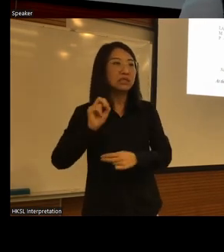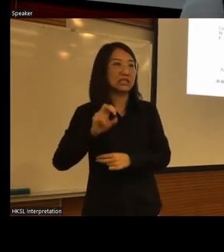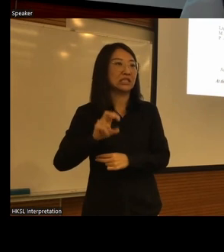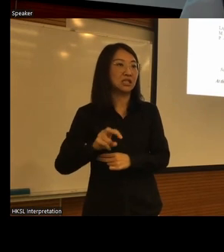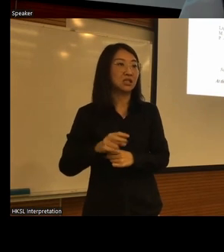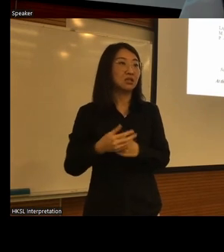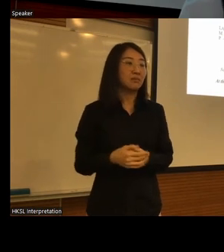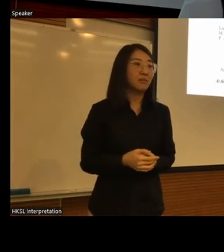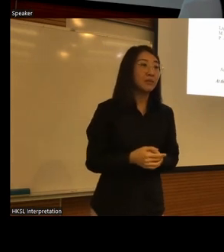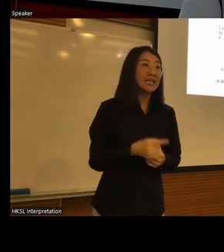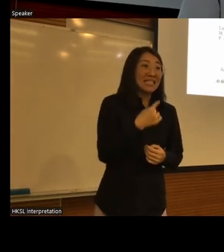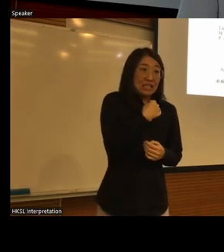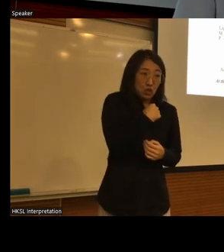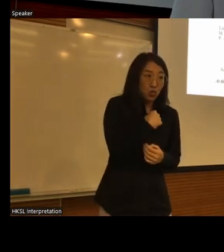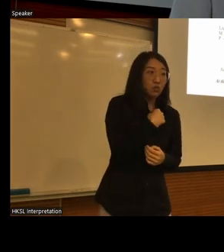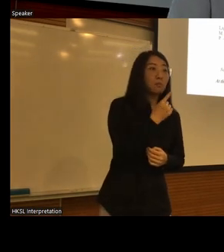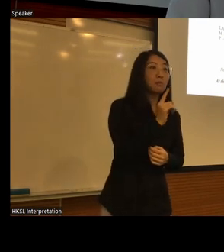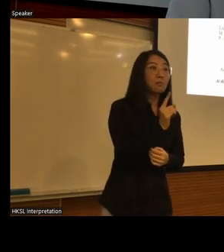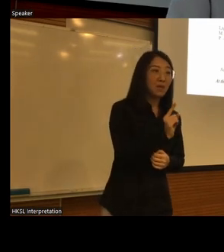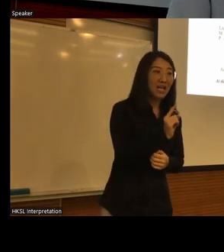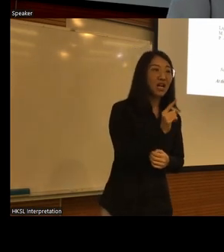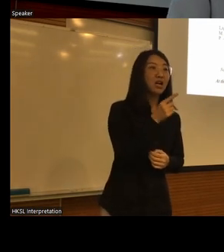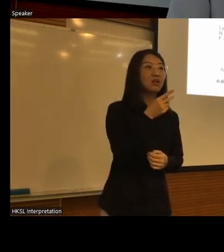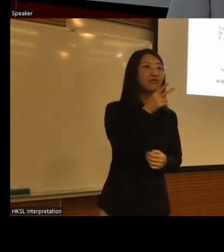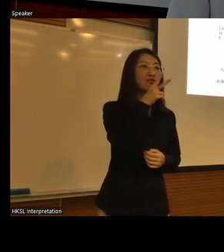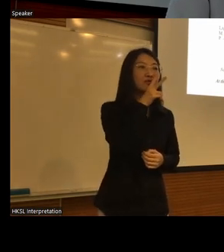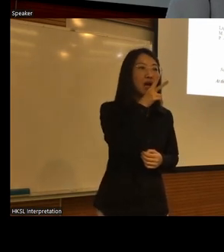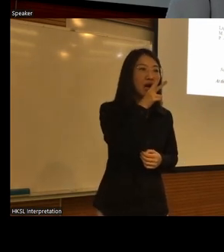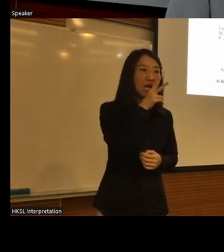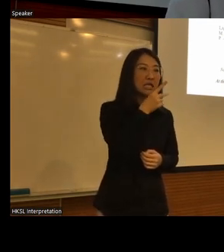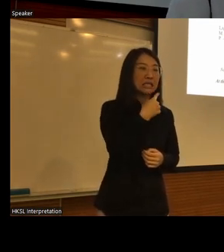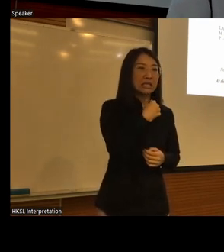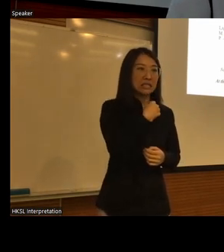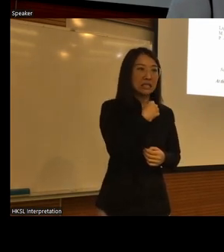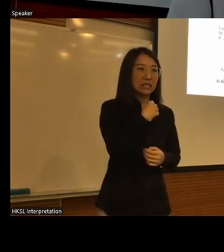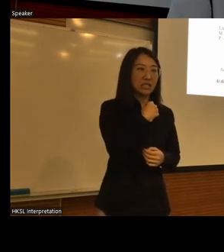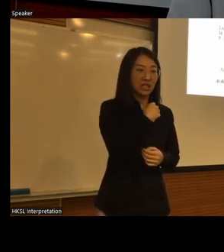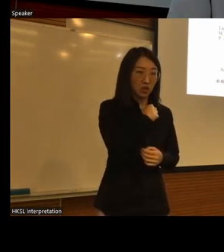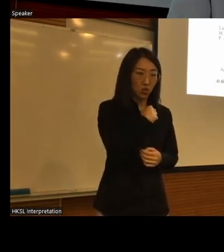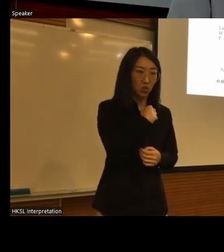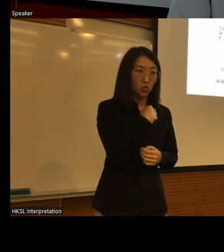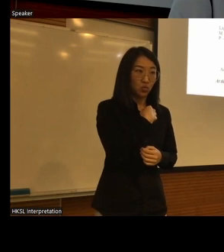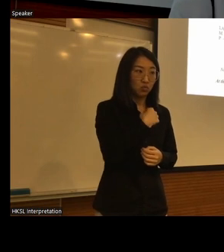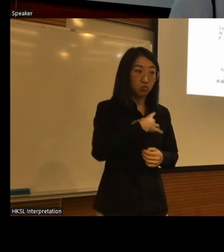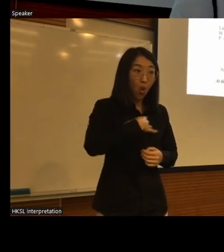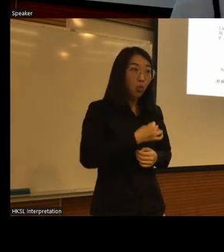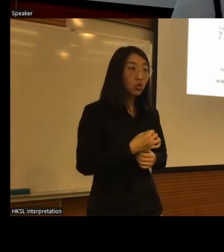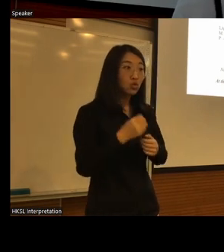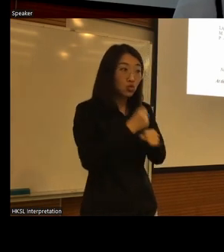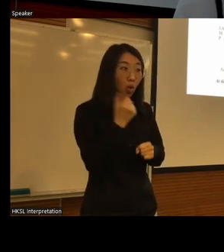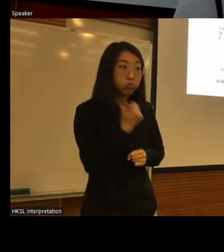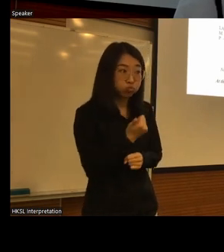And the requirement was for interpreting to function, to operate well, that